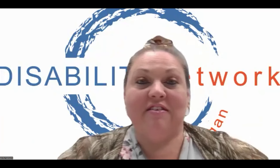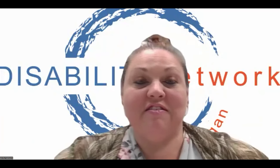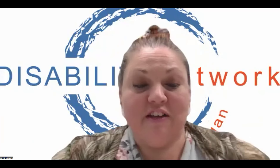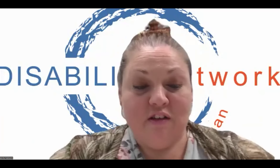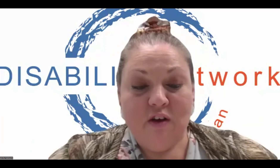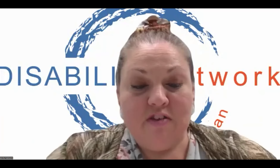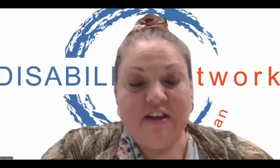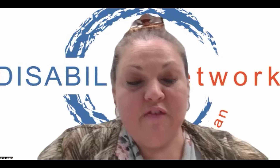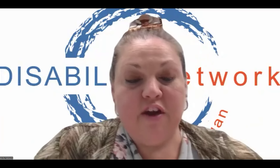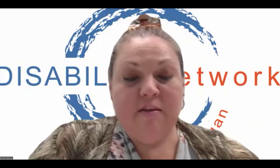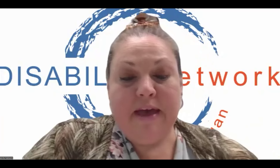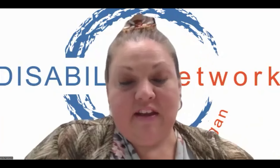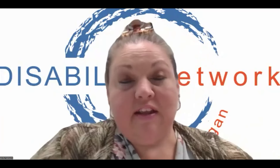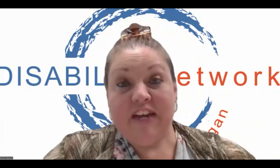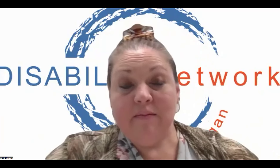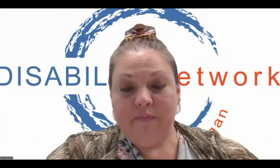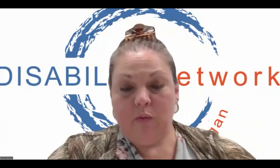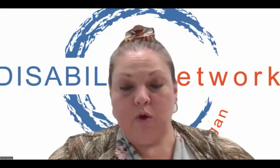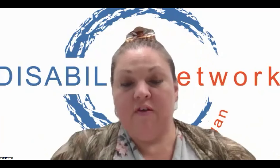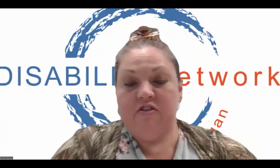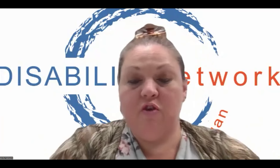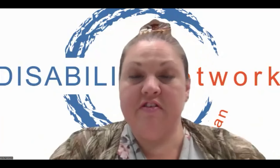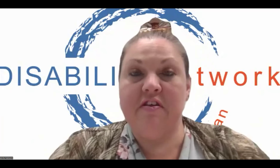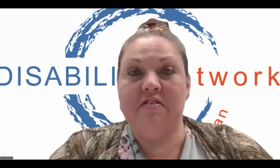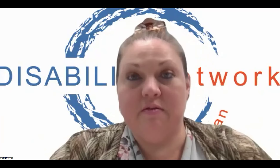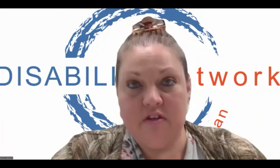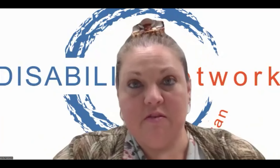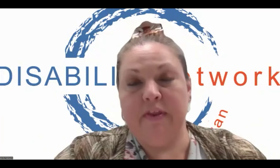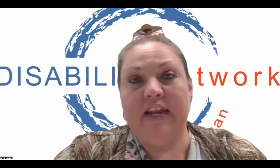So as a CIL, or Center for Independent Living, one of our